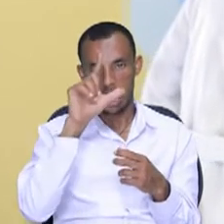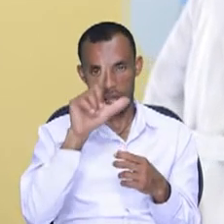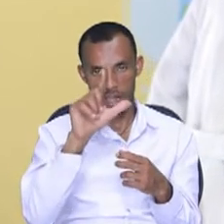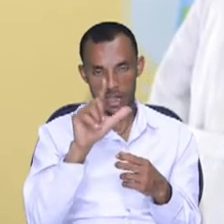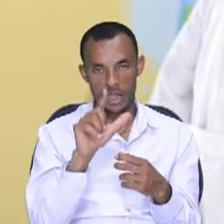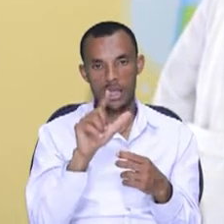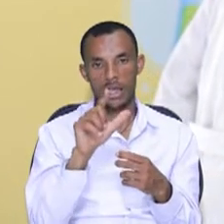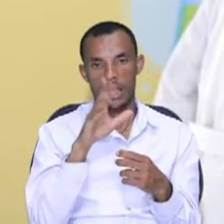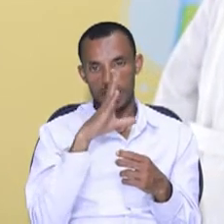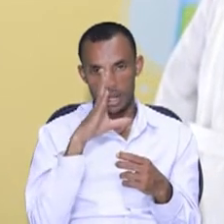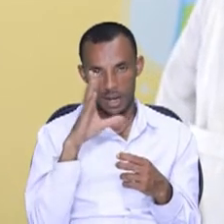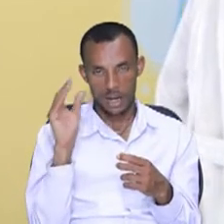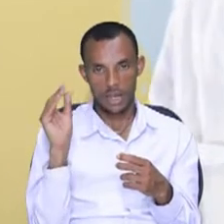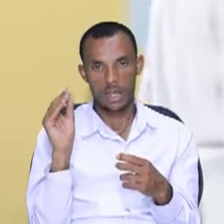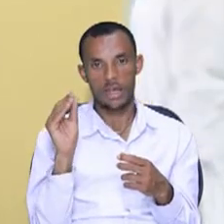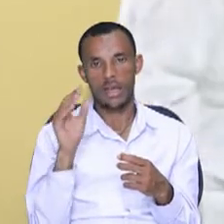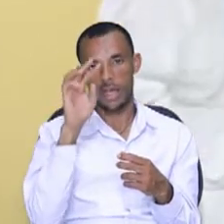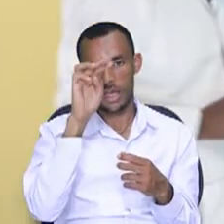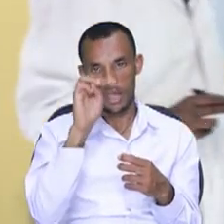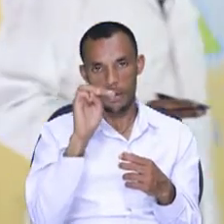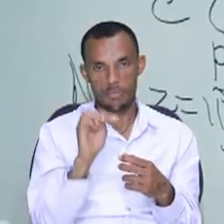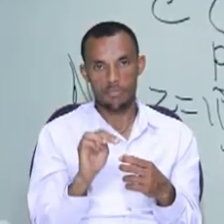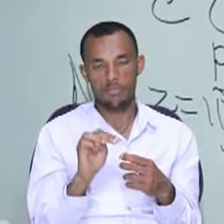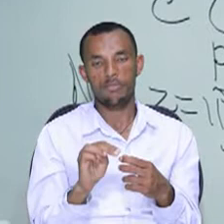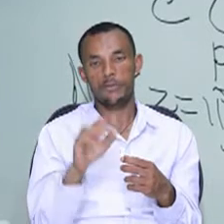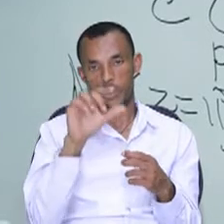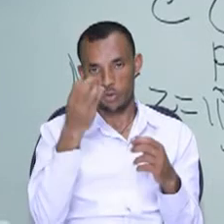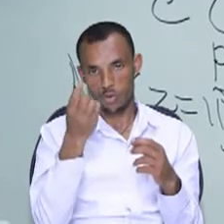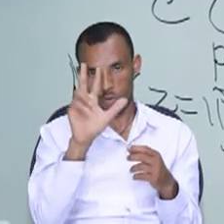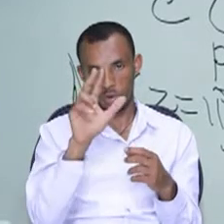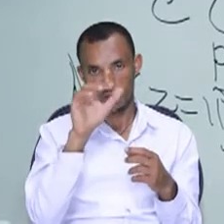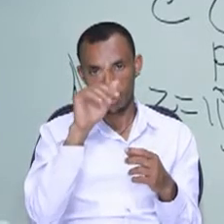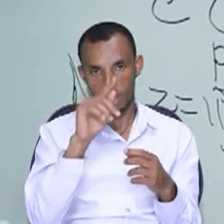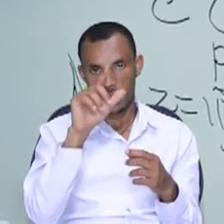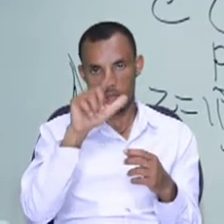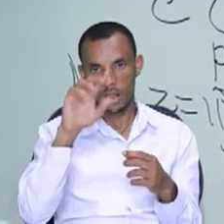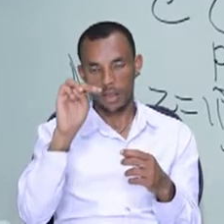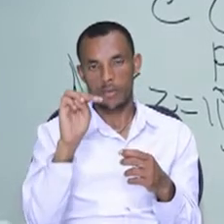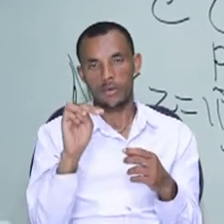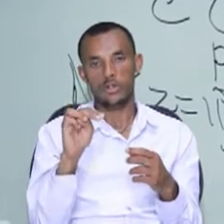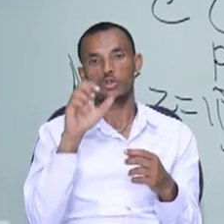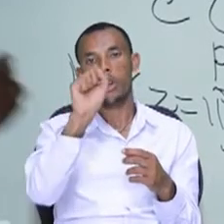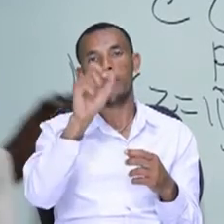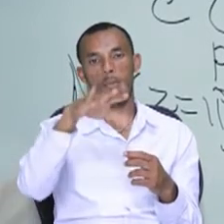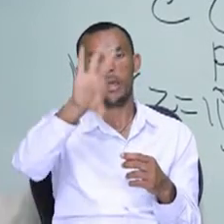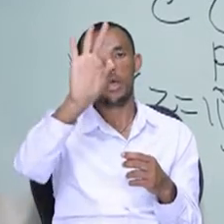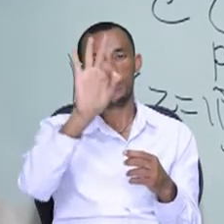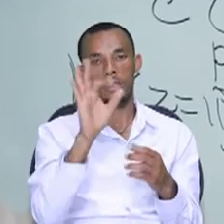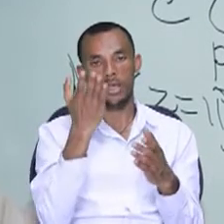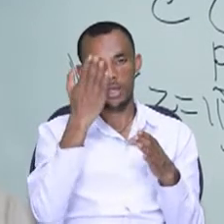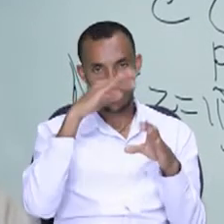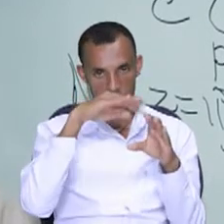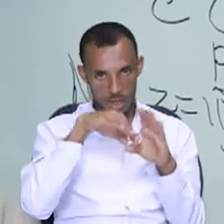L, and M. Therefore, sodium is found in